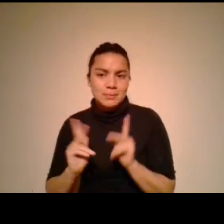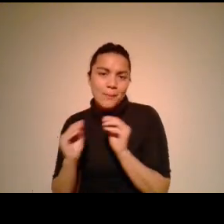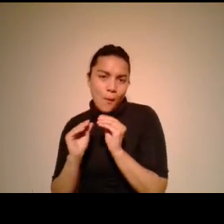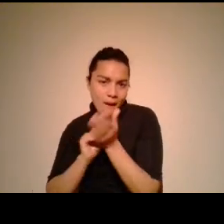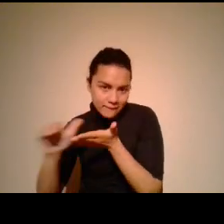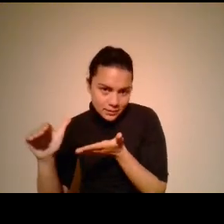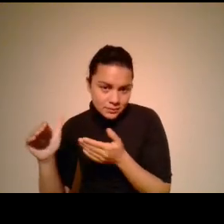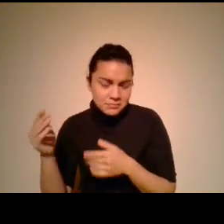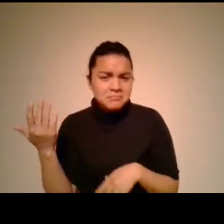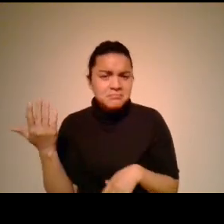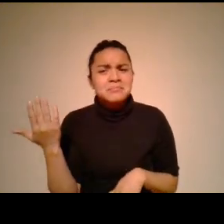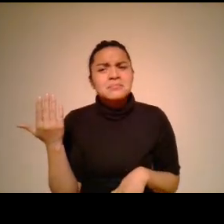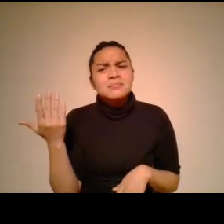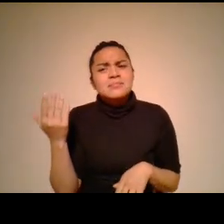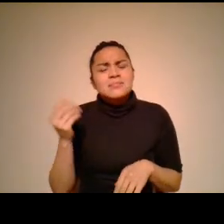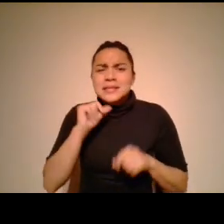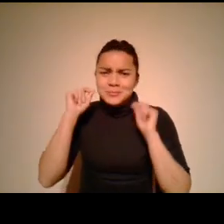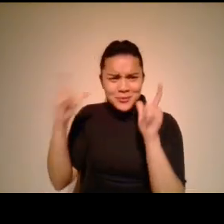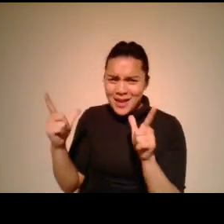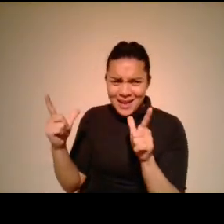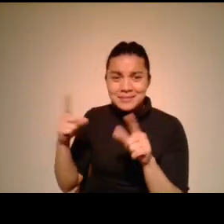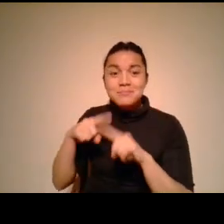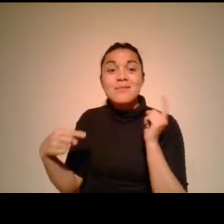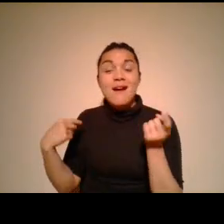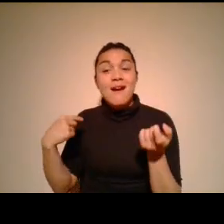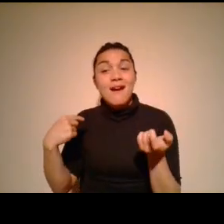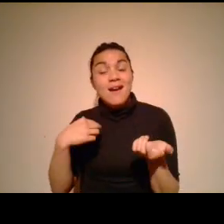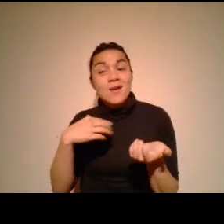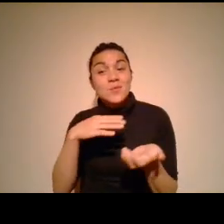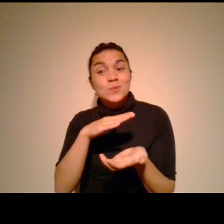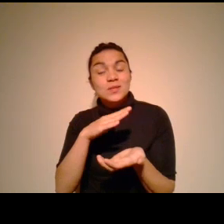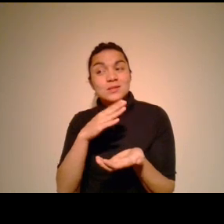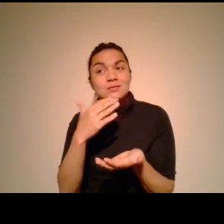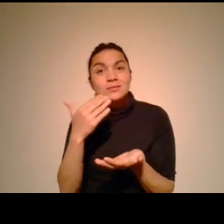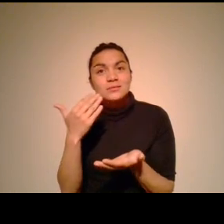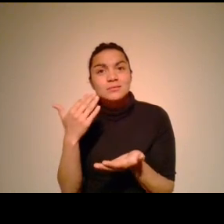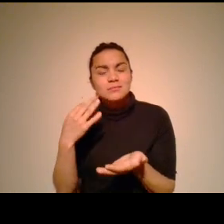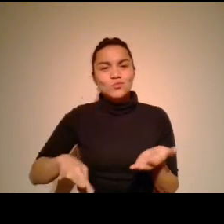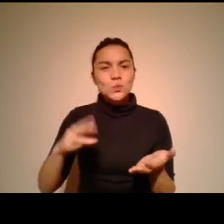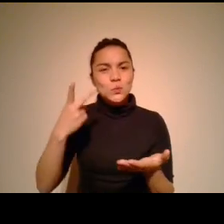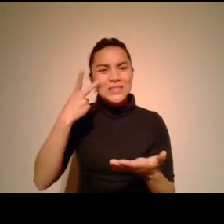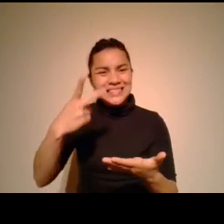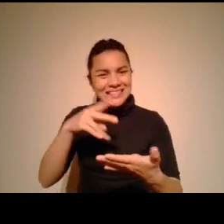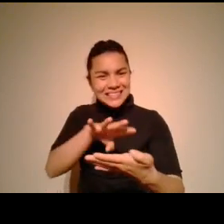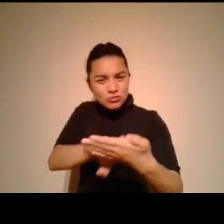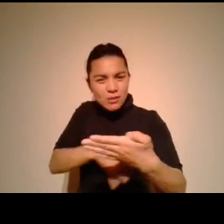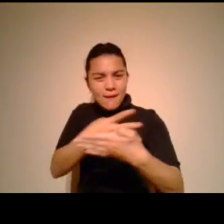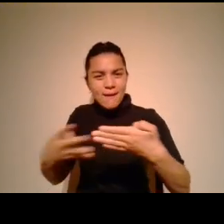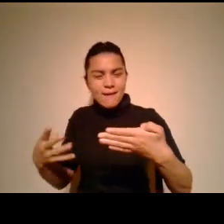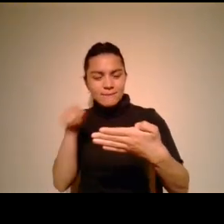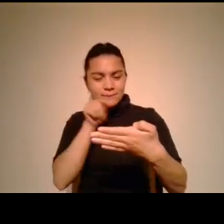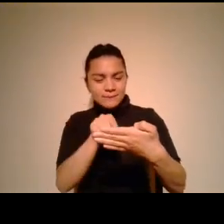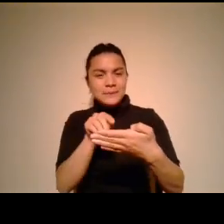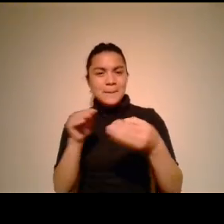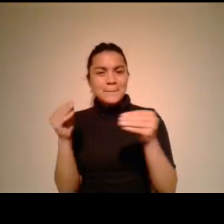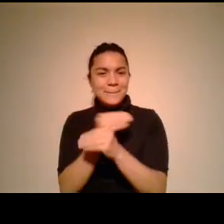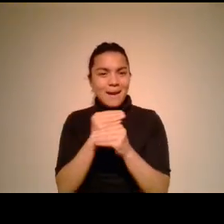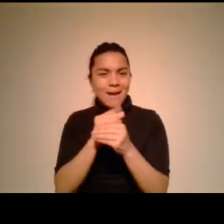exciting to find it on a piece of paper, like with a math associated with it. It was